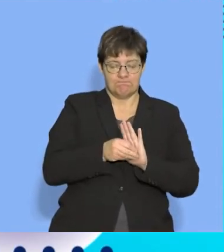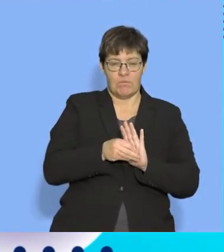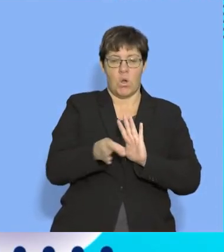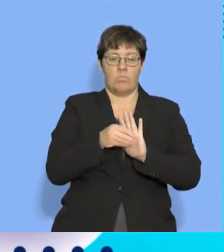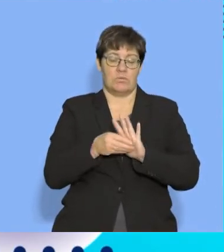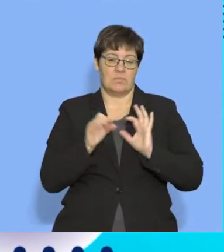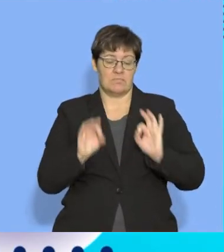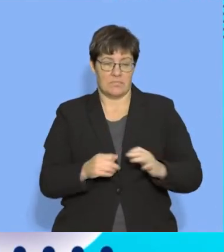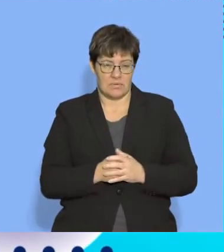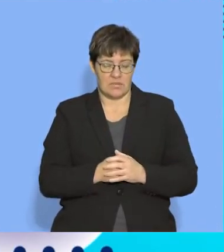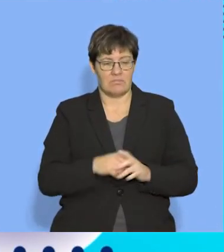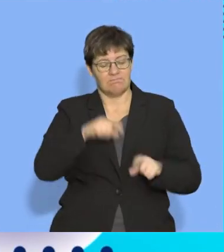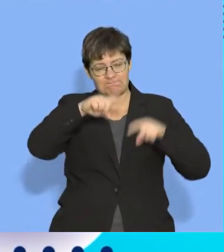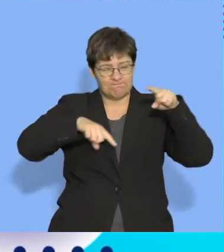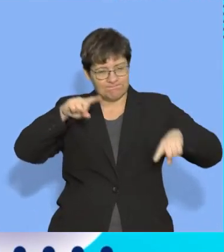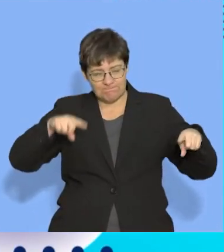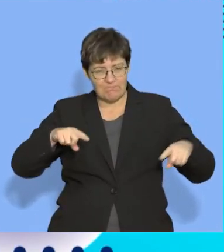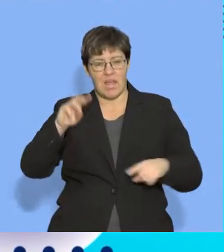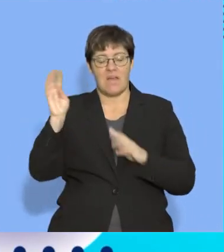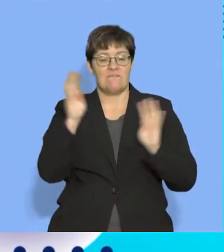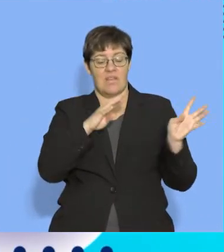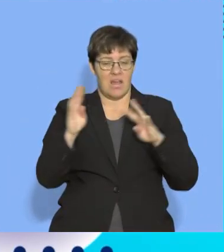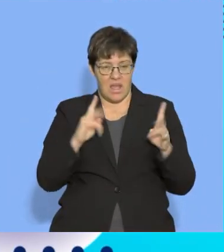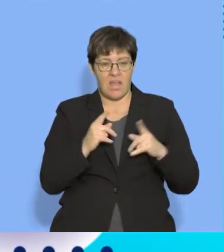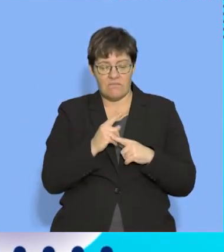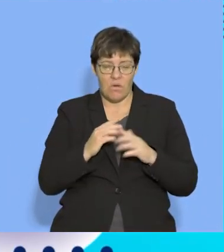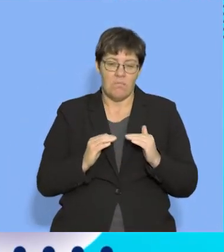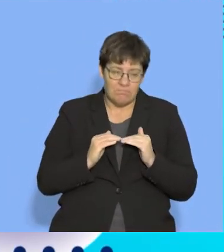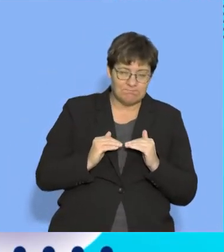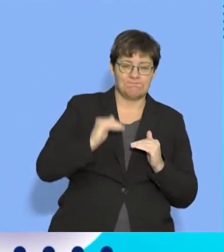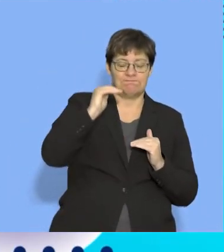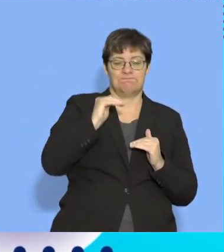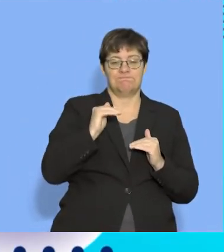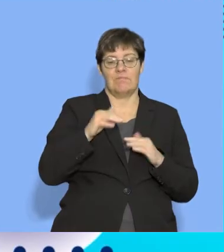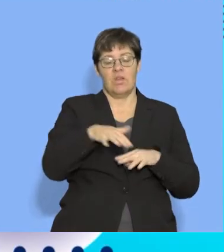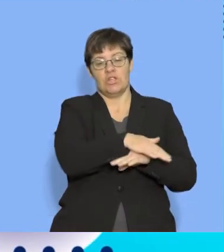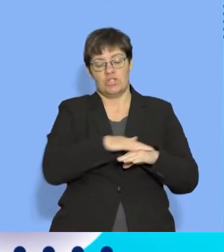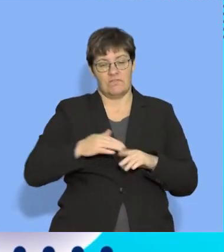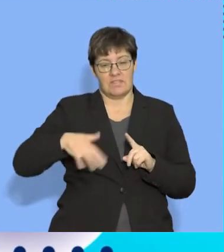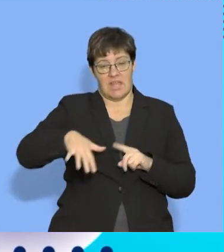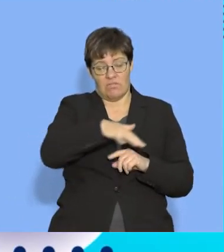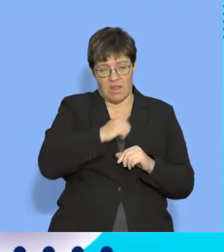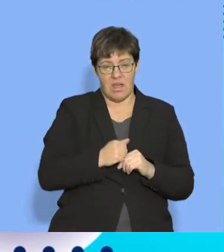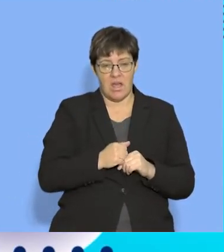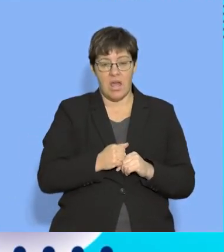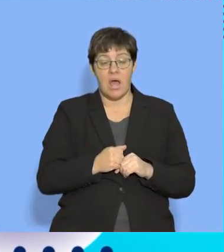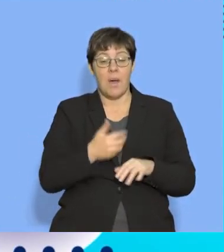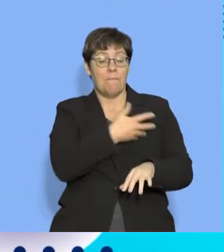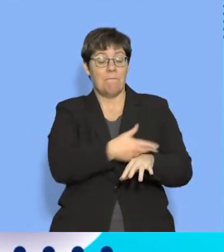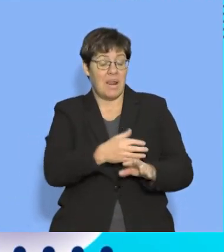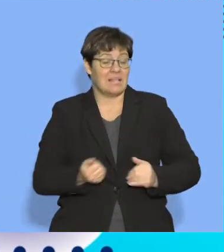for absorption. We've looked at the various structures of the villi in terms of the increased surface area, the rich blood supply,